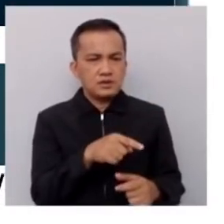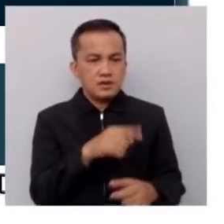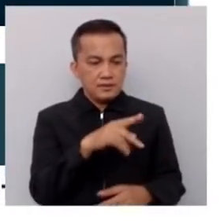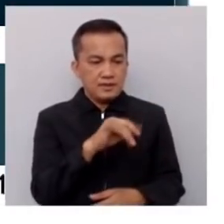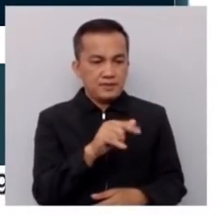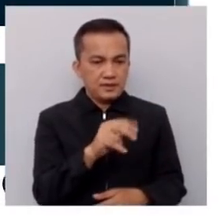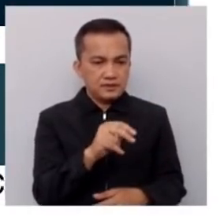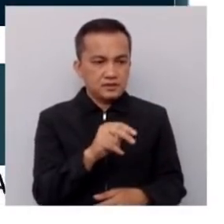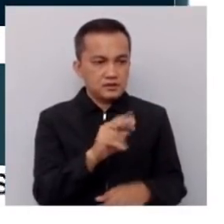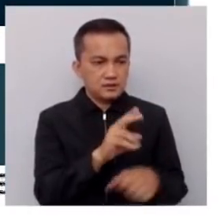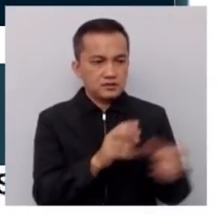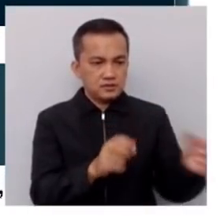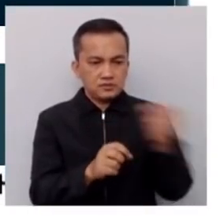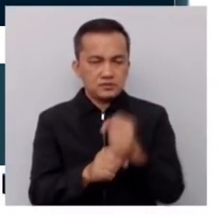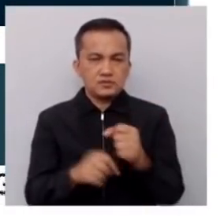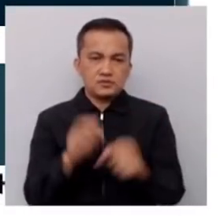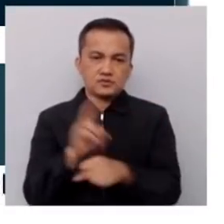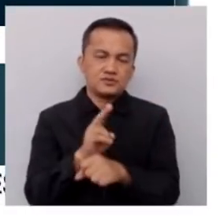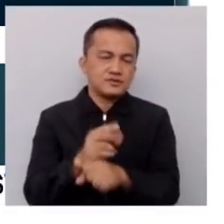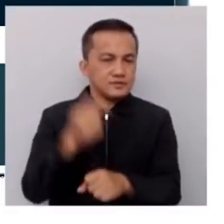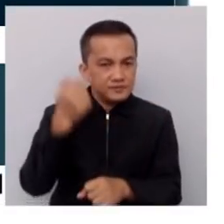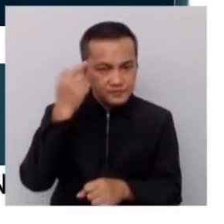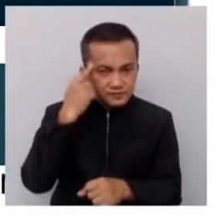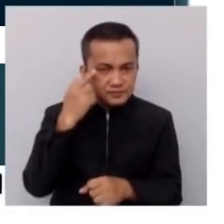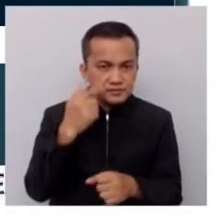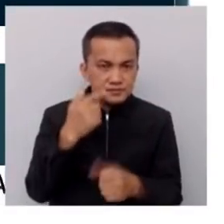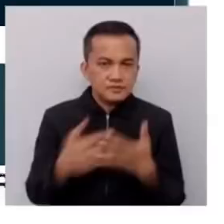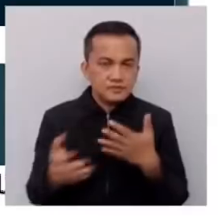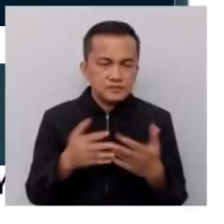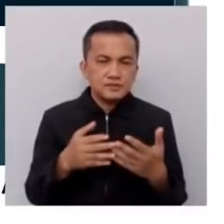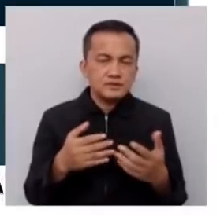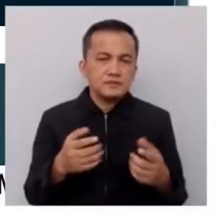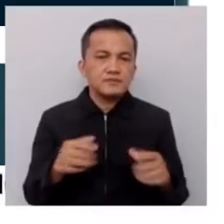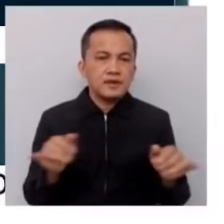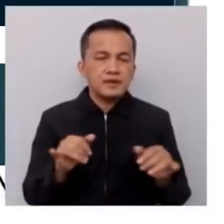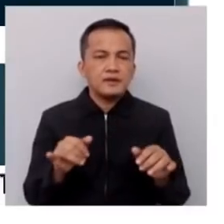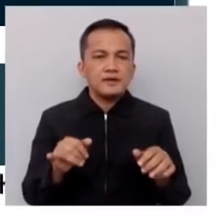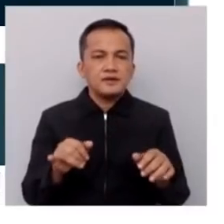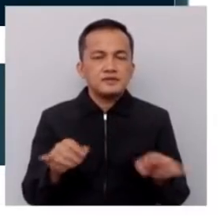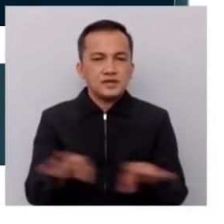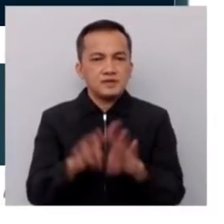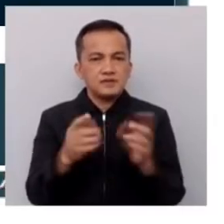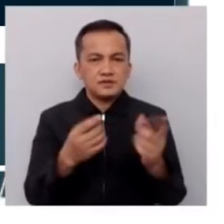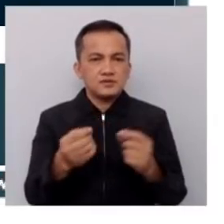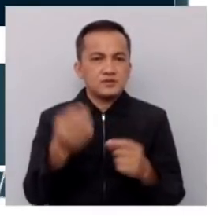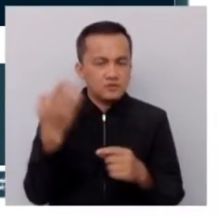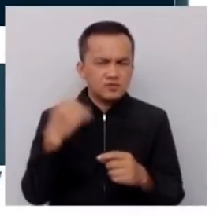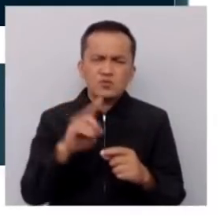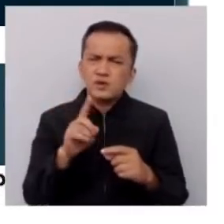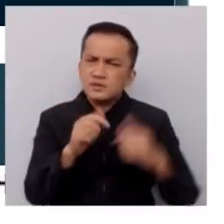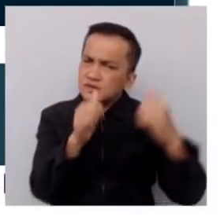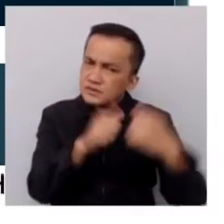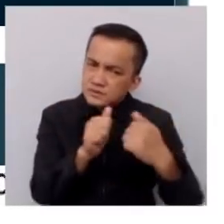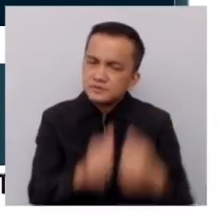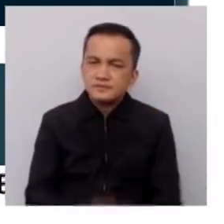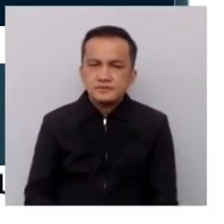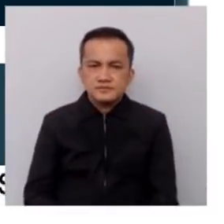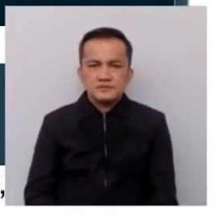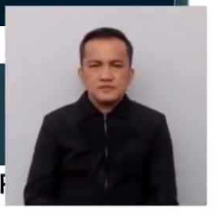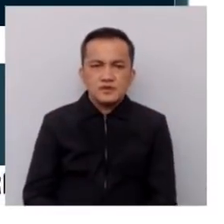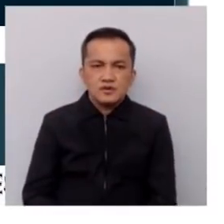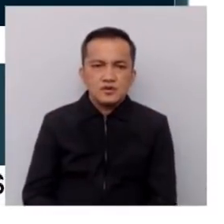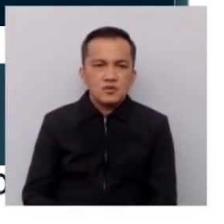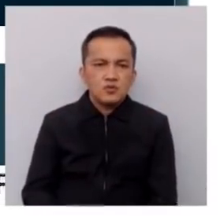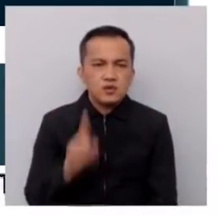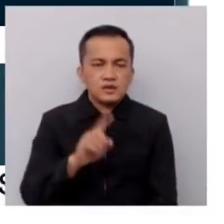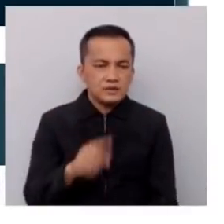is being used by this administration, reminiscent of what they did in the past? What is the deal behind this? And what anong pinangahawakan ni